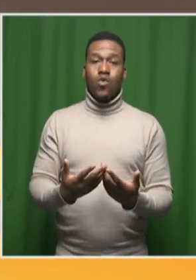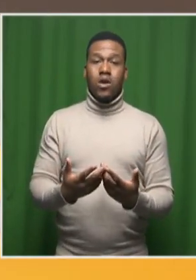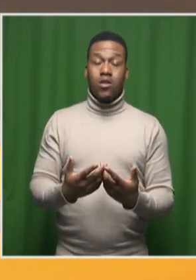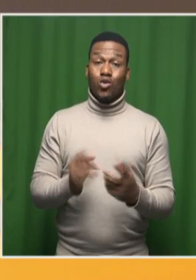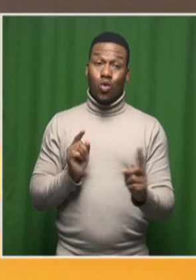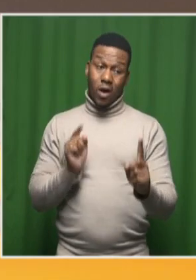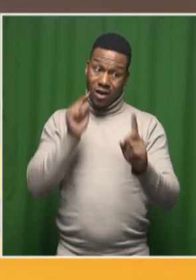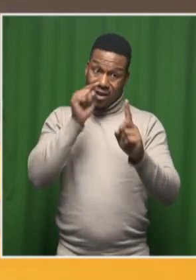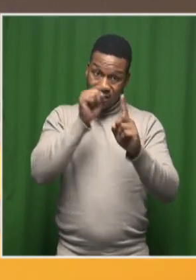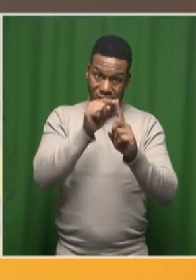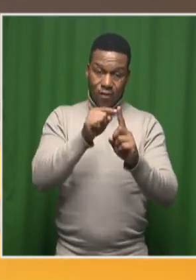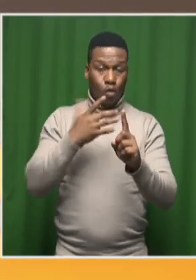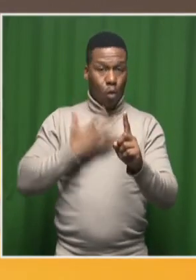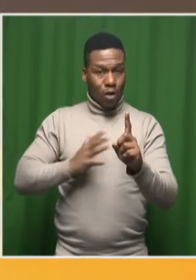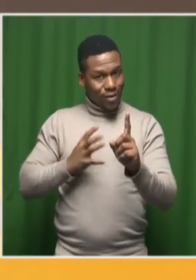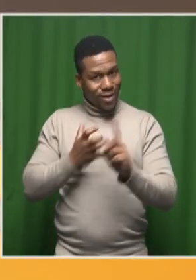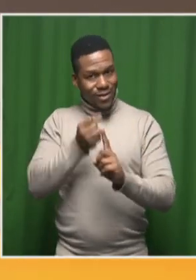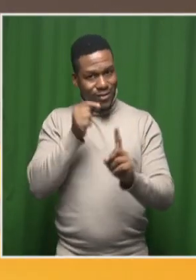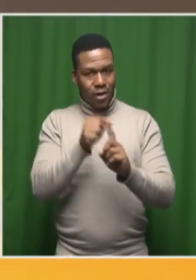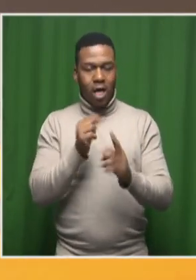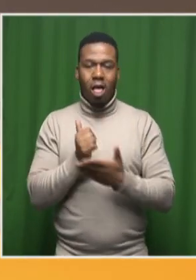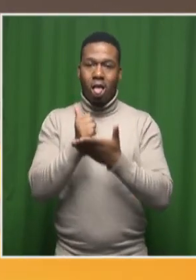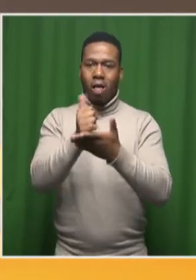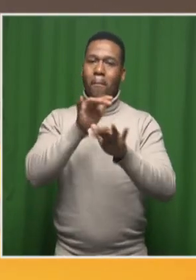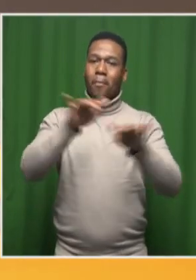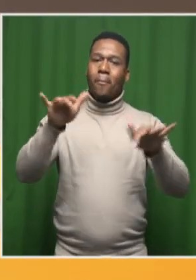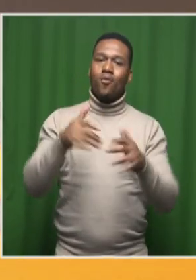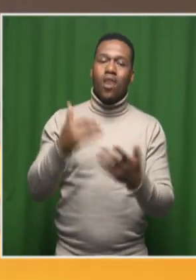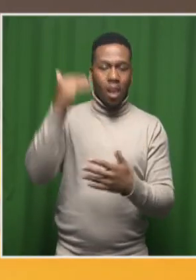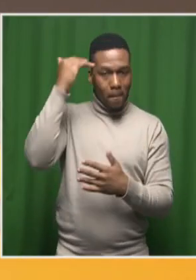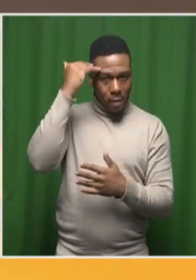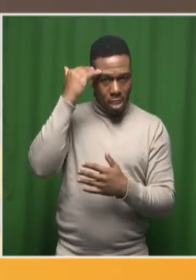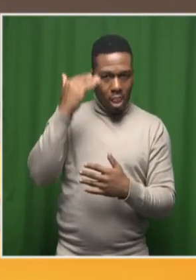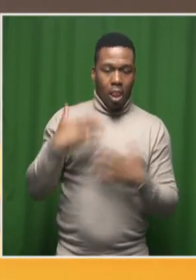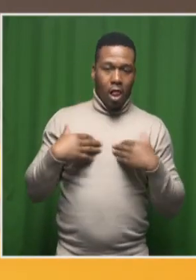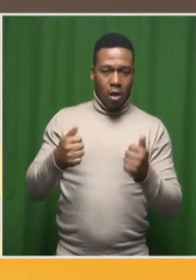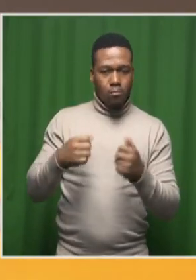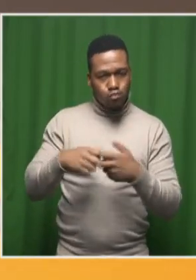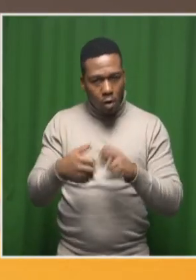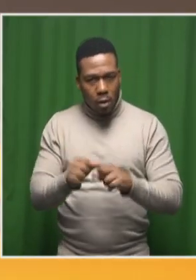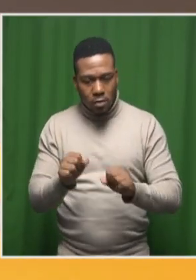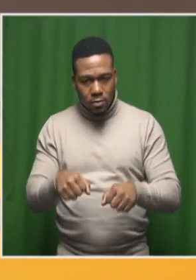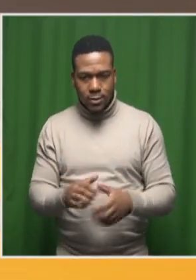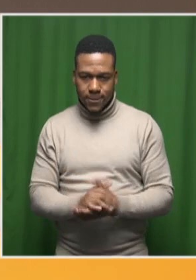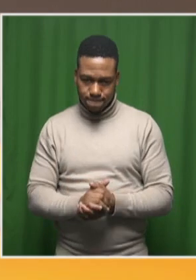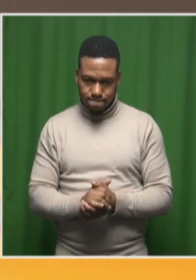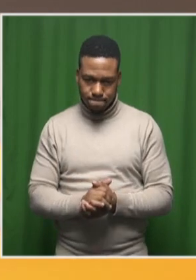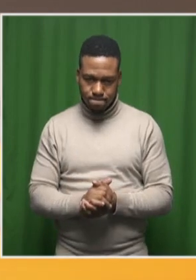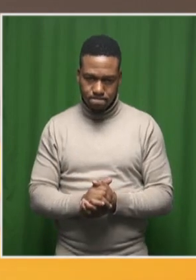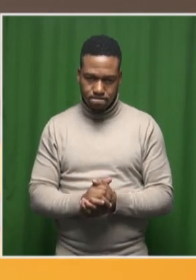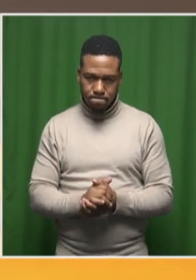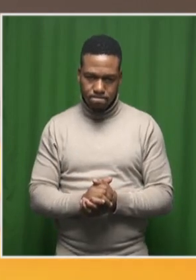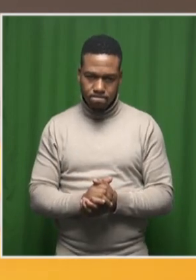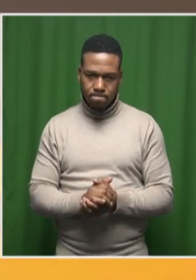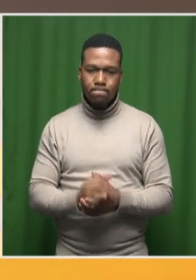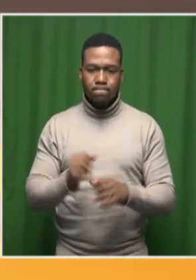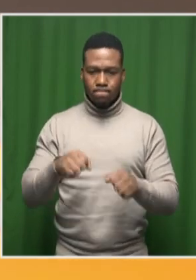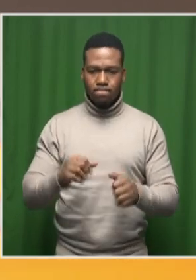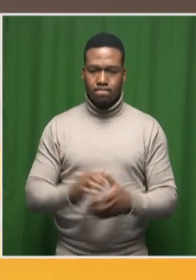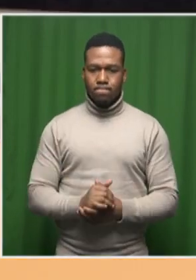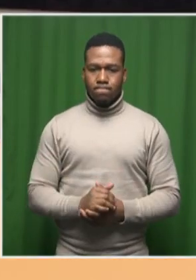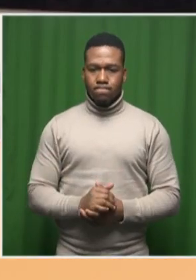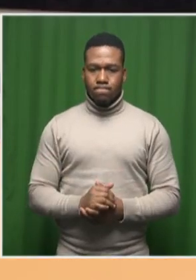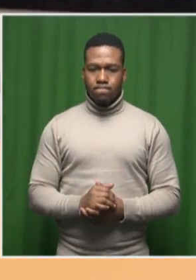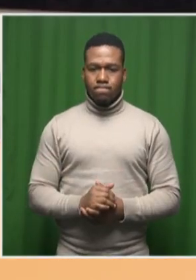goal and where it's going to help and how it's going to help people, that's, I think, definitely been one of the main things, right? Yeah, I mean,